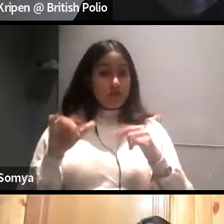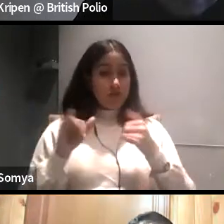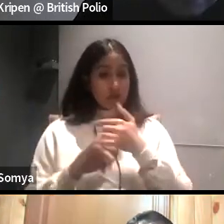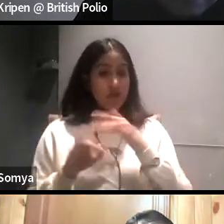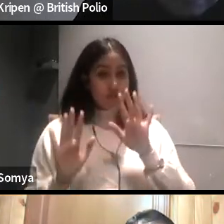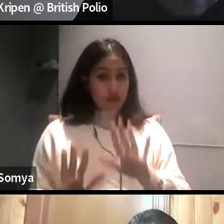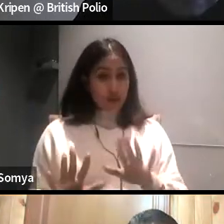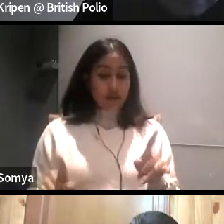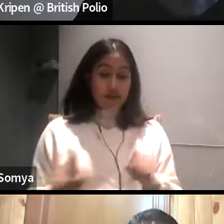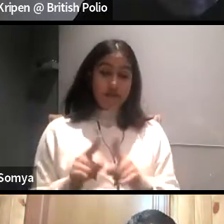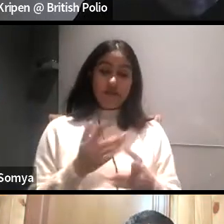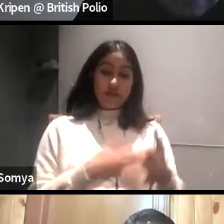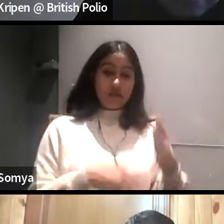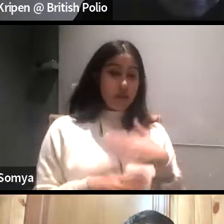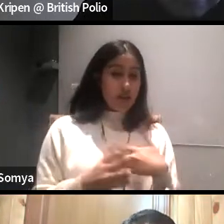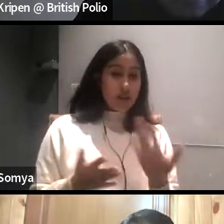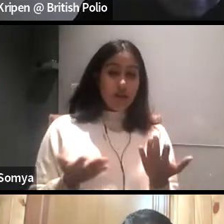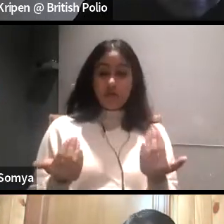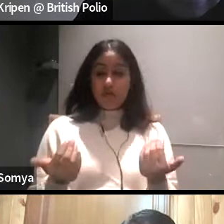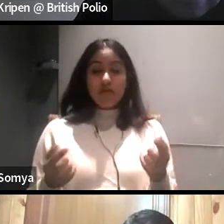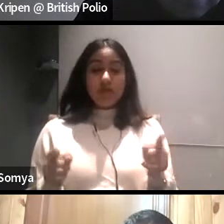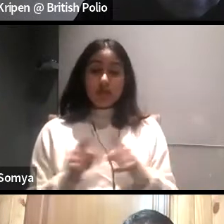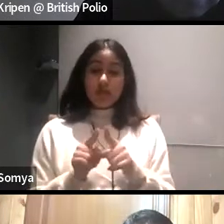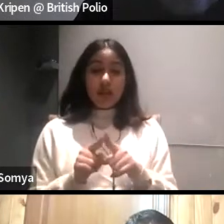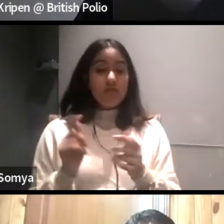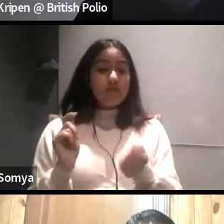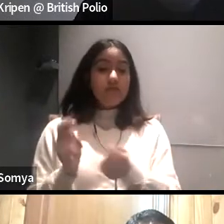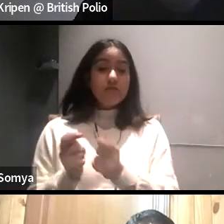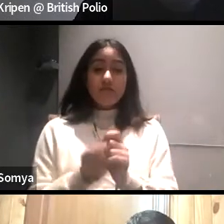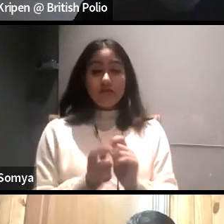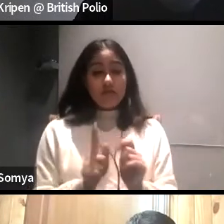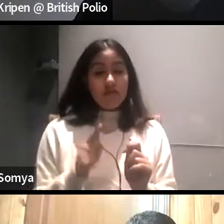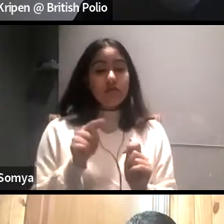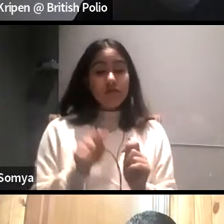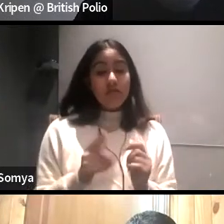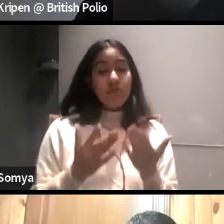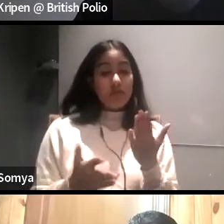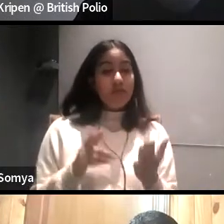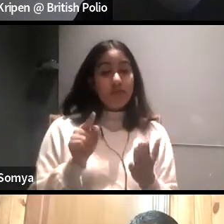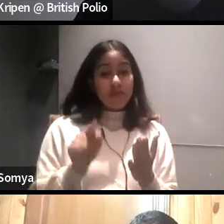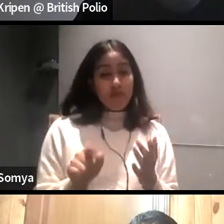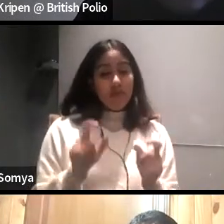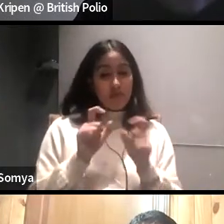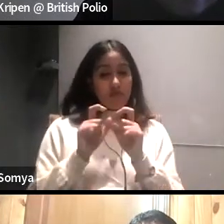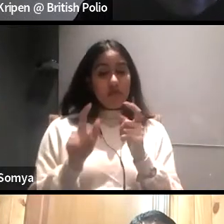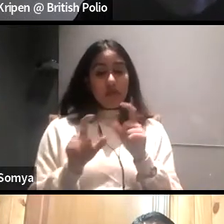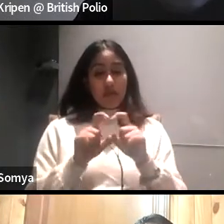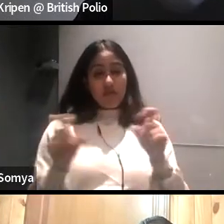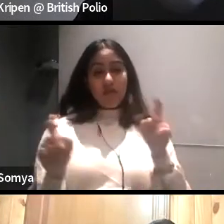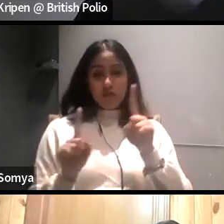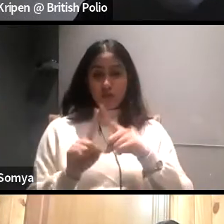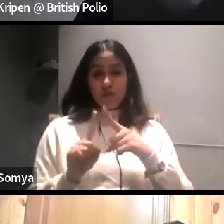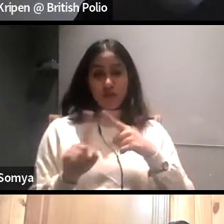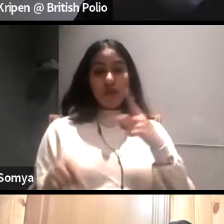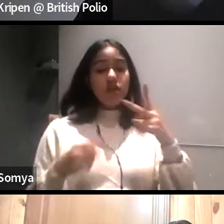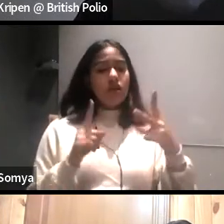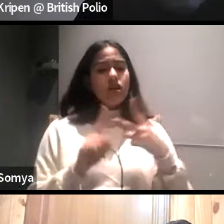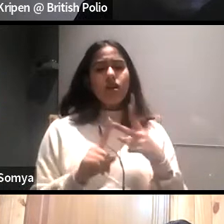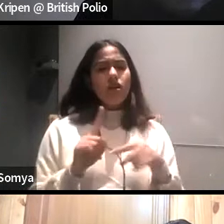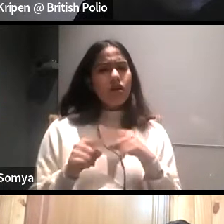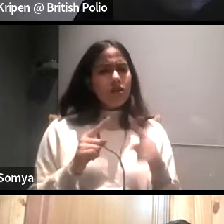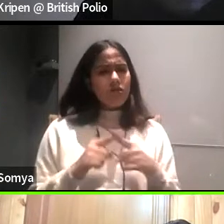autism screening, we are not able to diagnose more. That's one of the theory. And about the